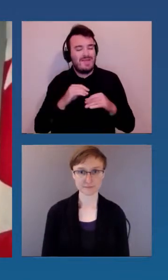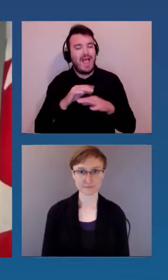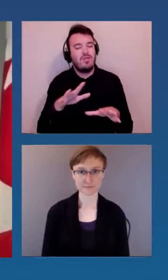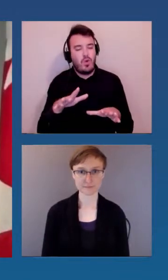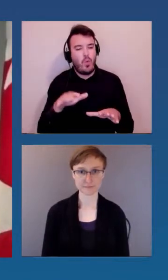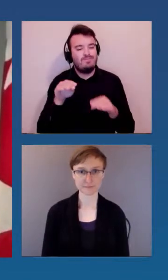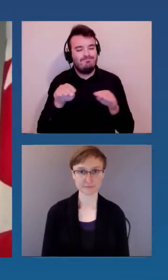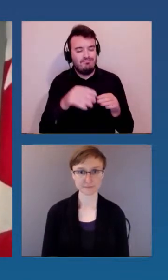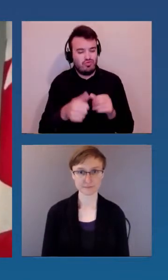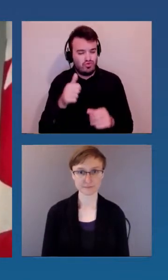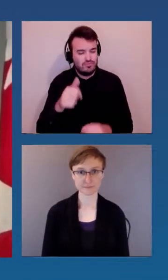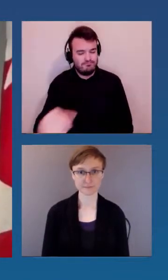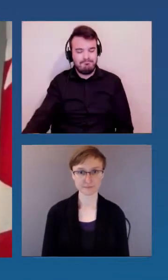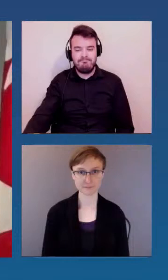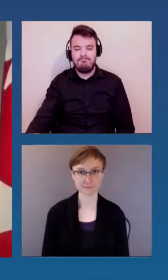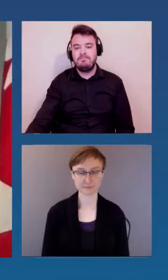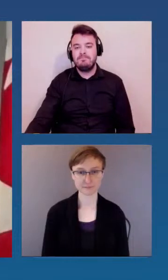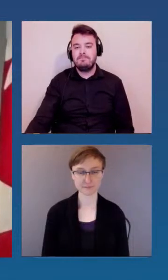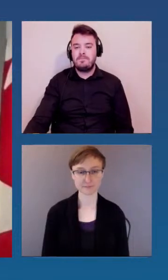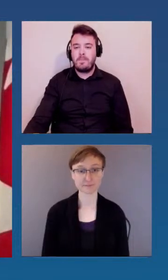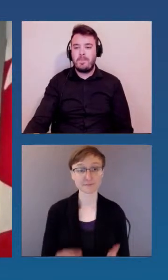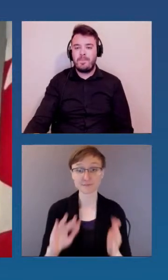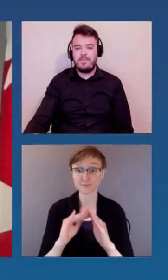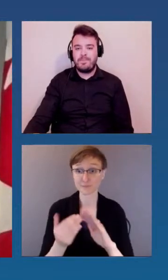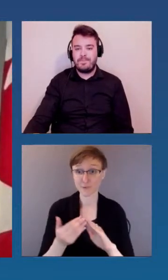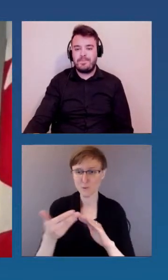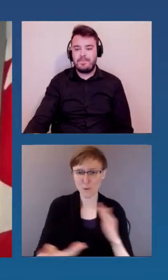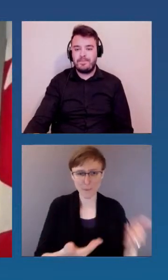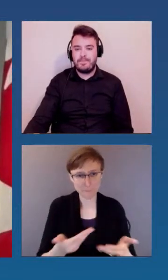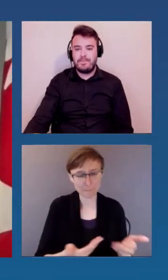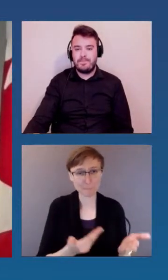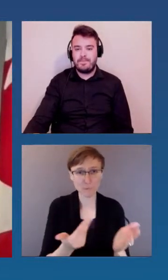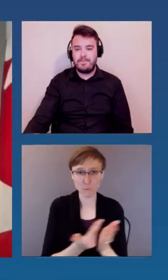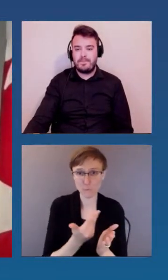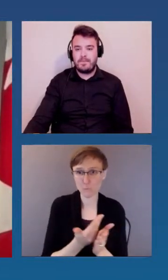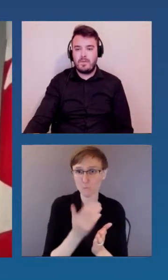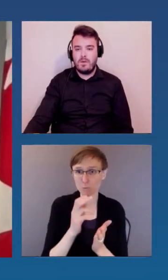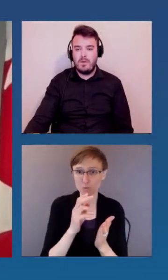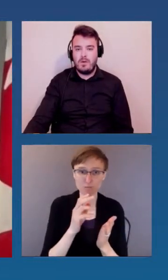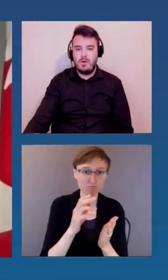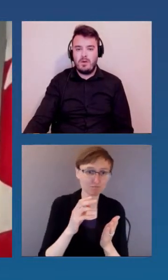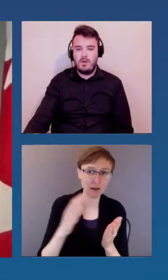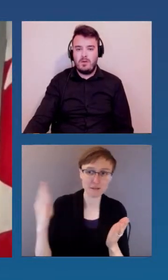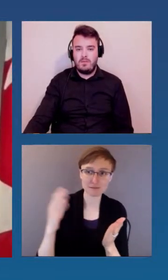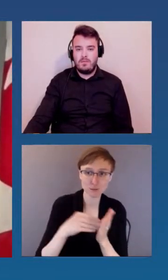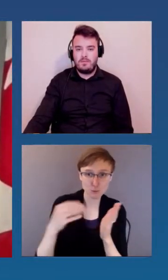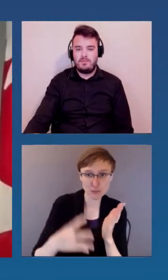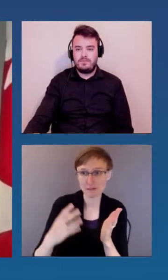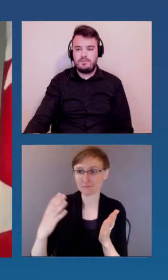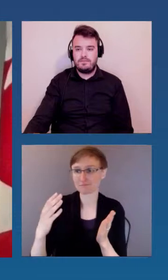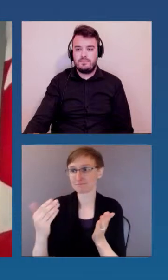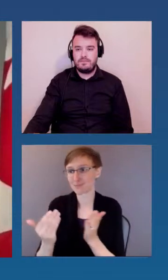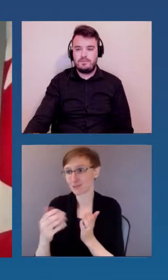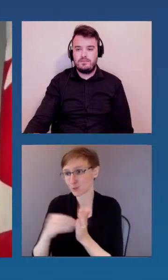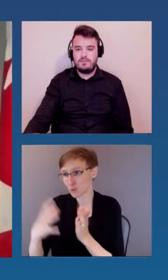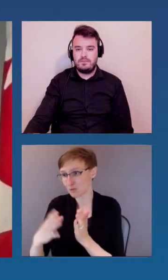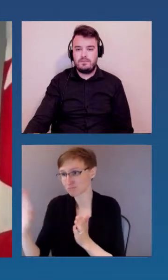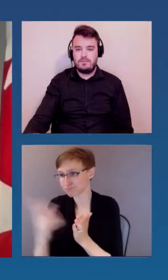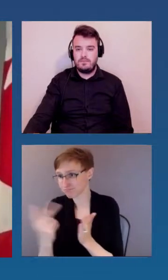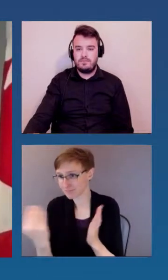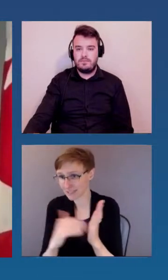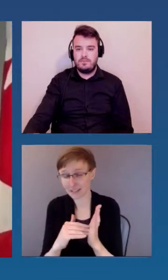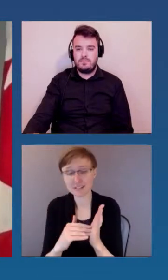on educating the public and those who have newly arrived in Ottawa for school. Tous les étudiants et étudiantes des collèges et des